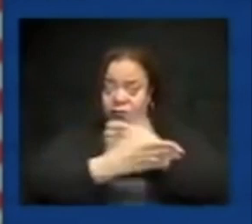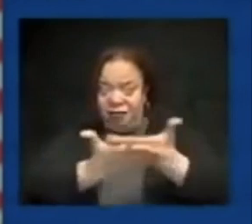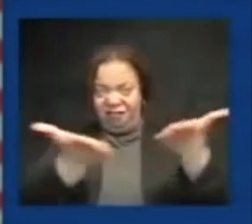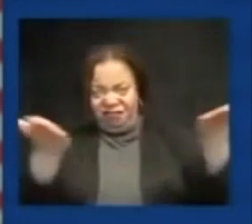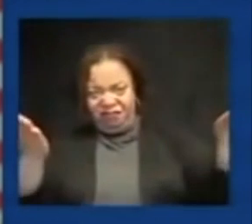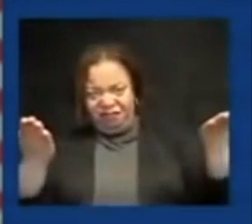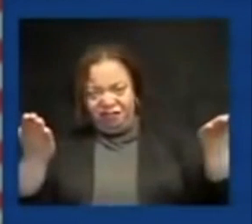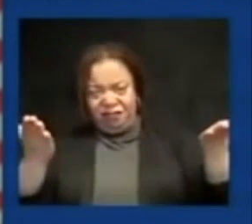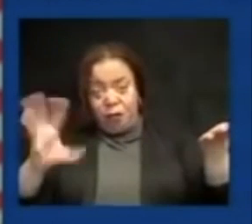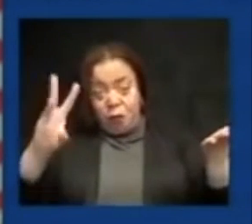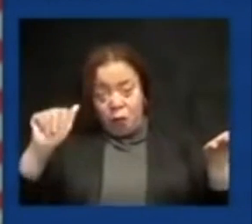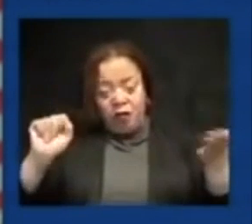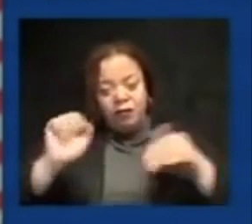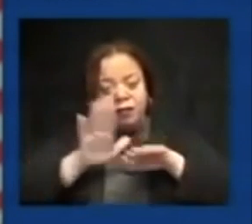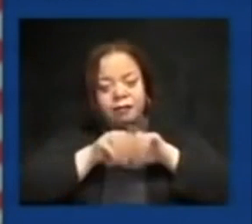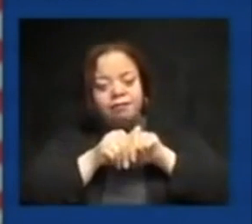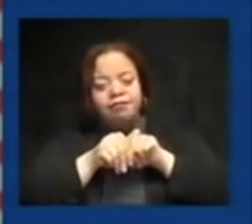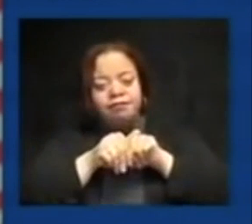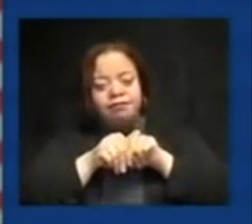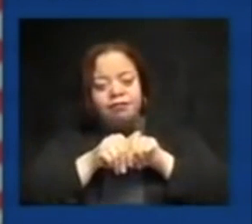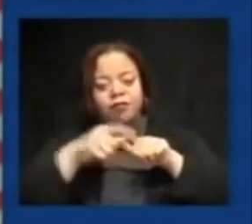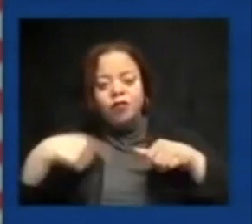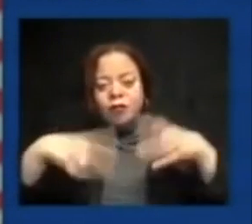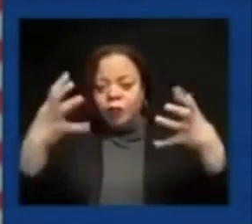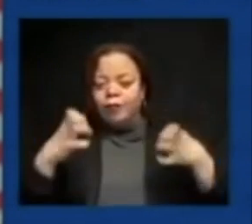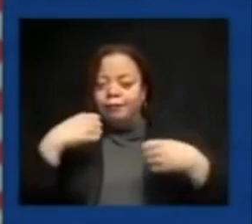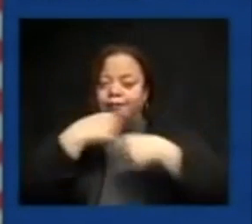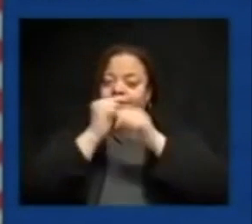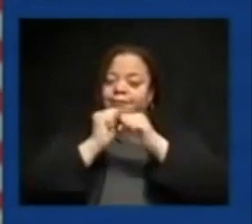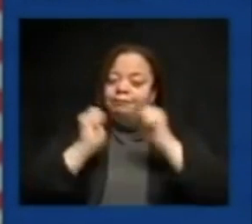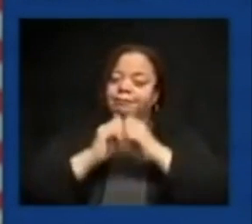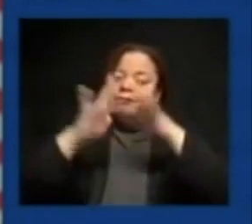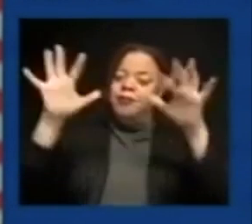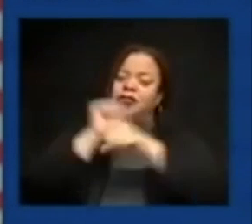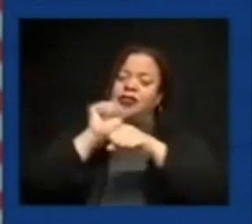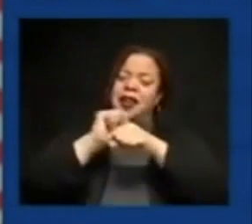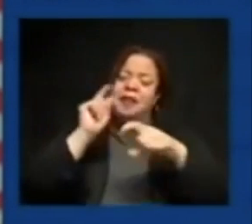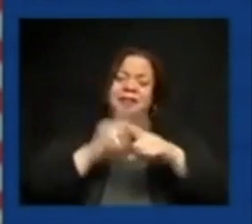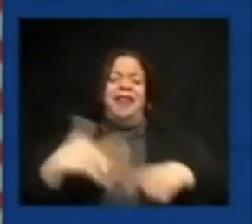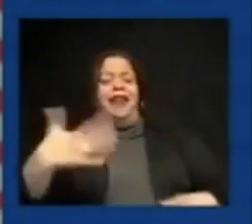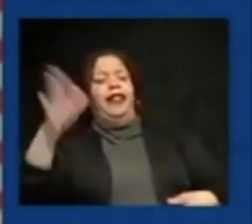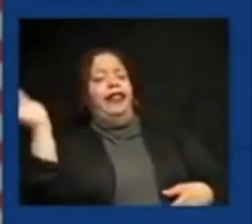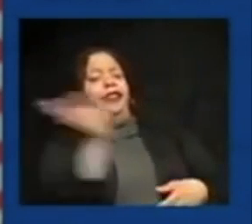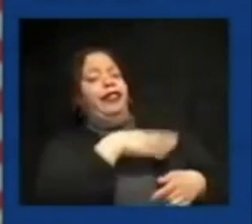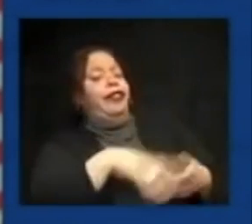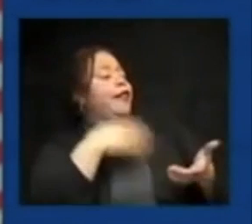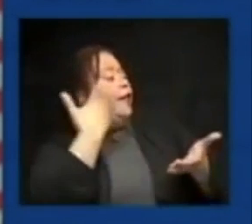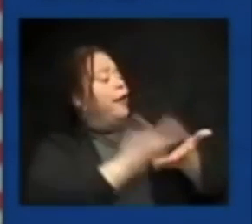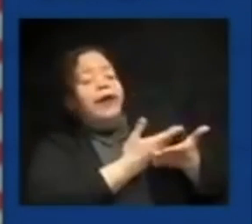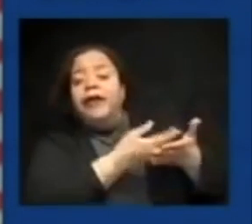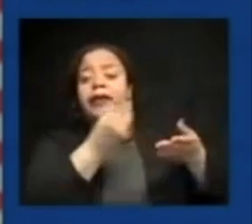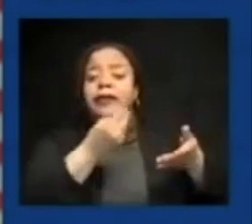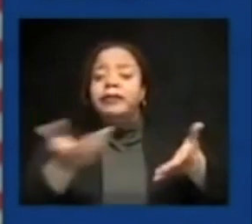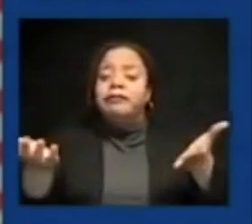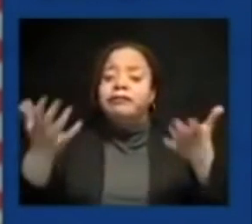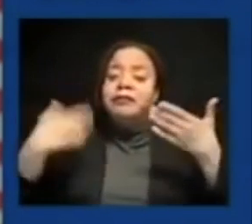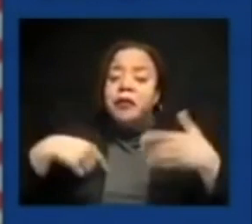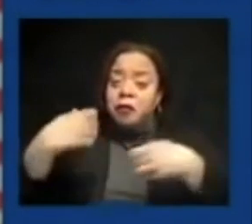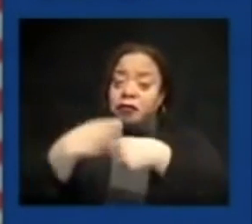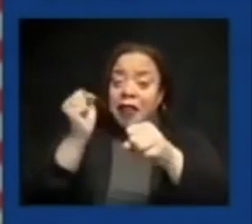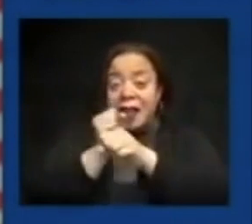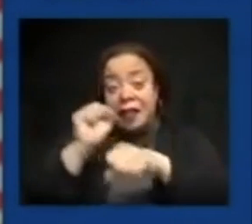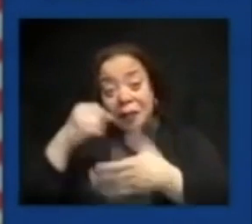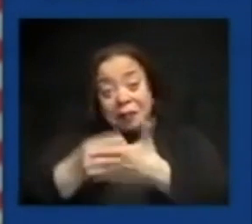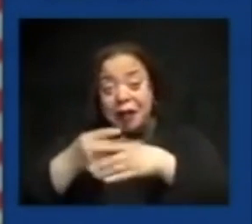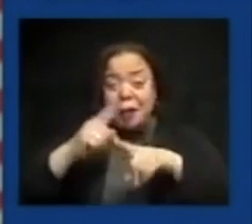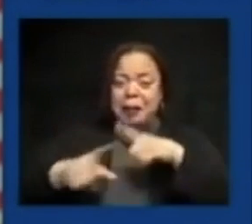been running rampant, where we said we want to create jobs, we just don't want to help anyone create those jobs. We want to create jobs, but we want to